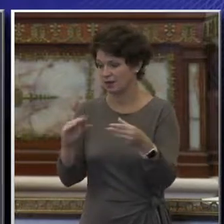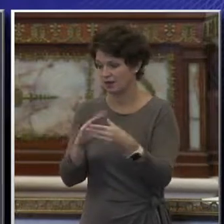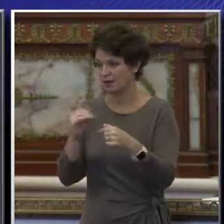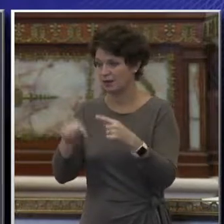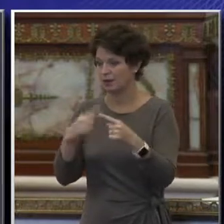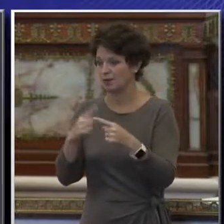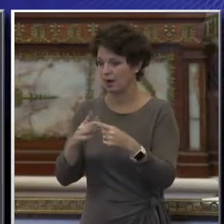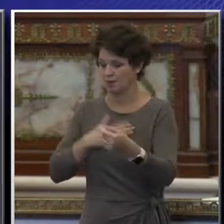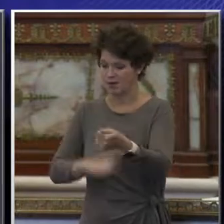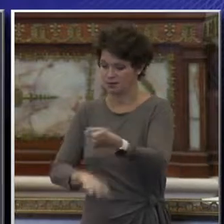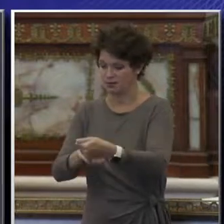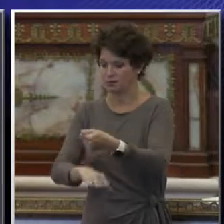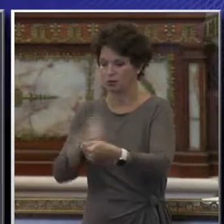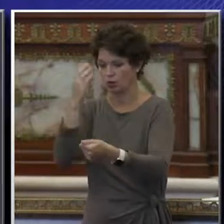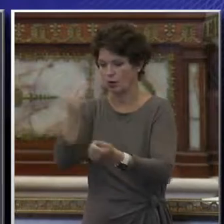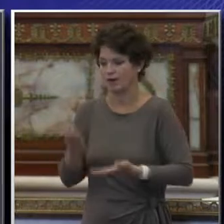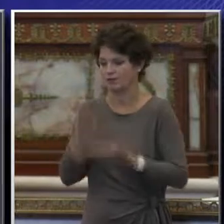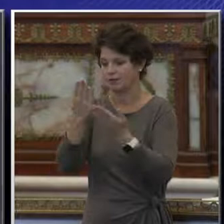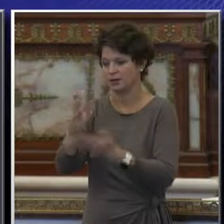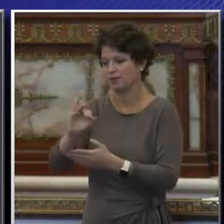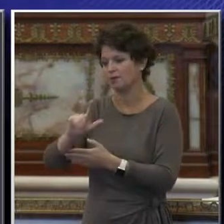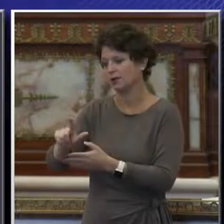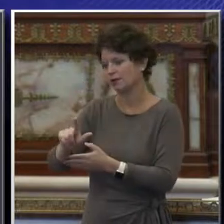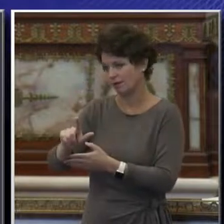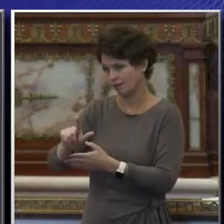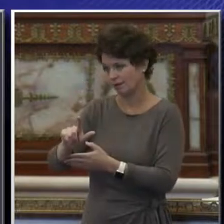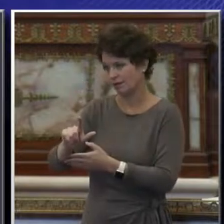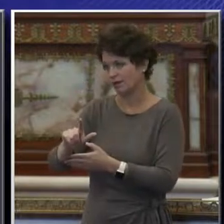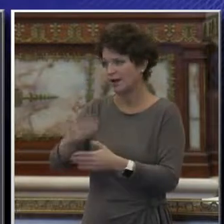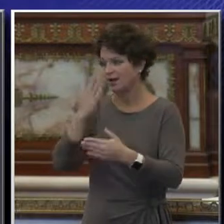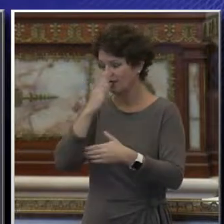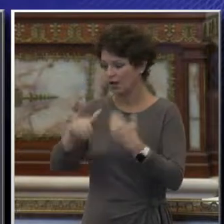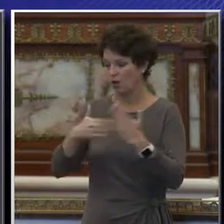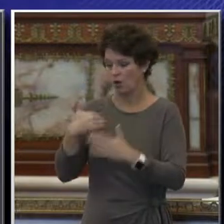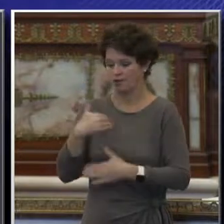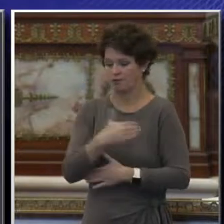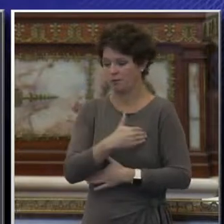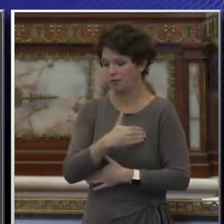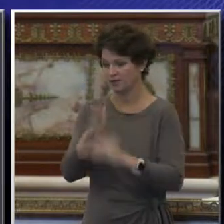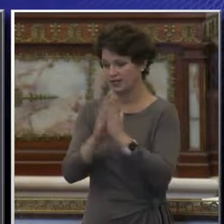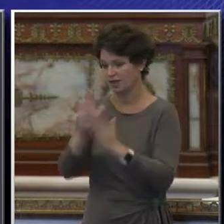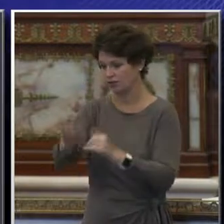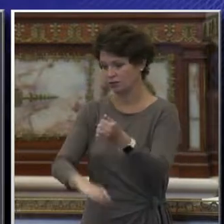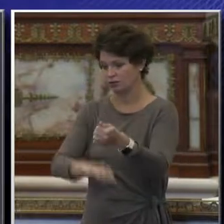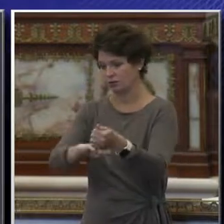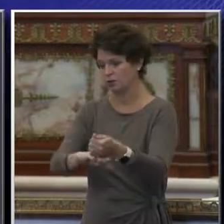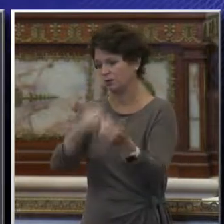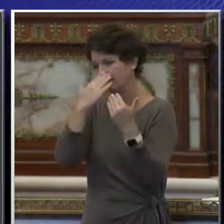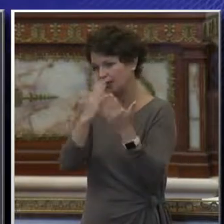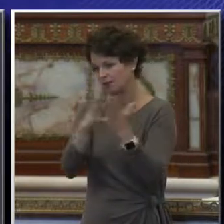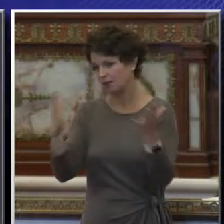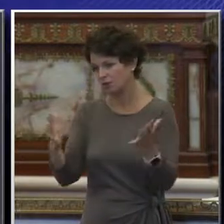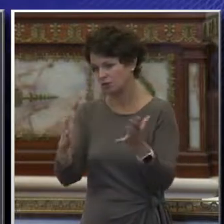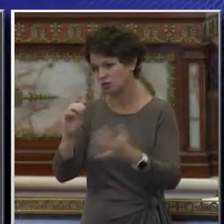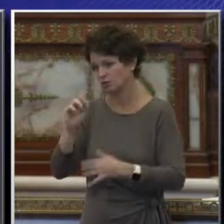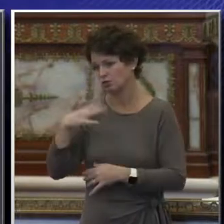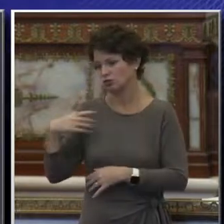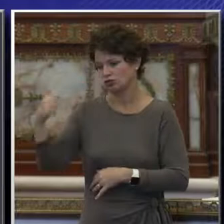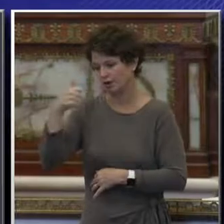my support and why I'm introducing this bill, and just thank all the members and ask for your support. Thank you very much, Mr.